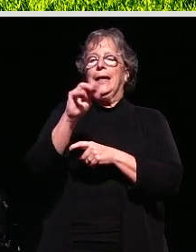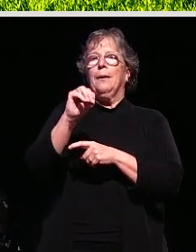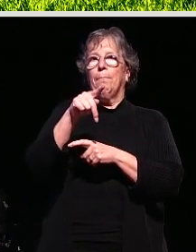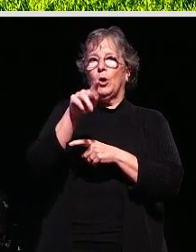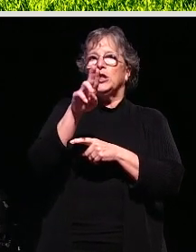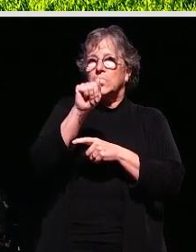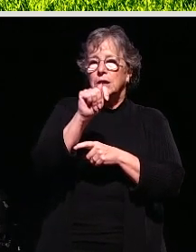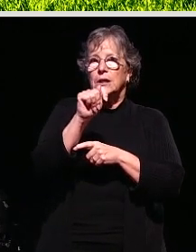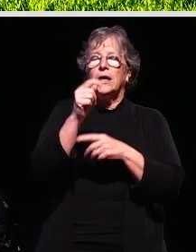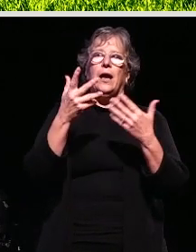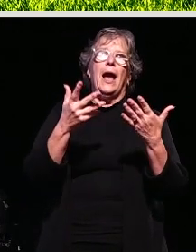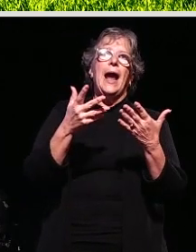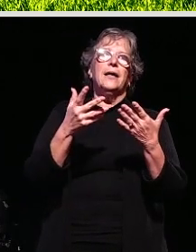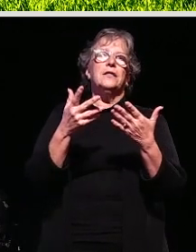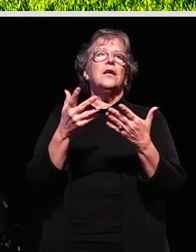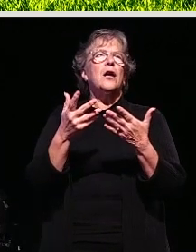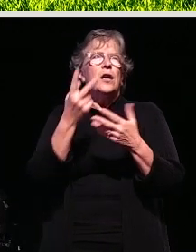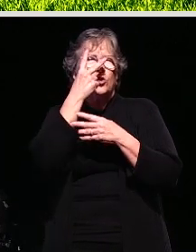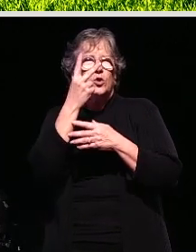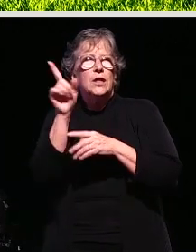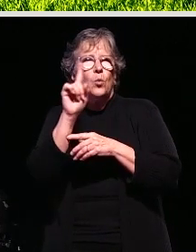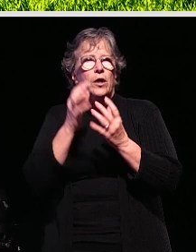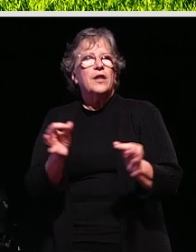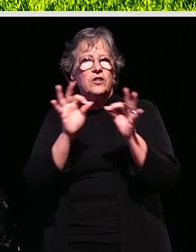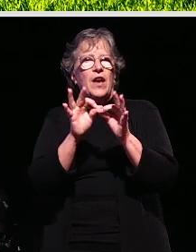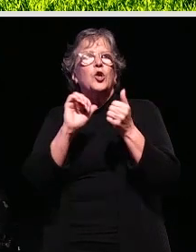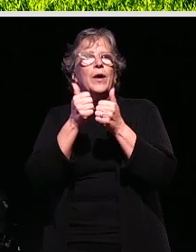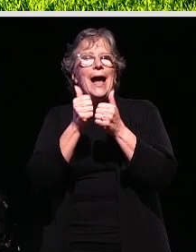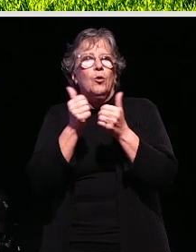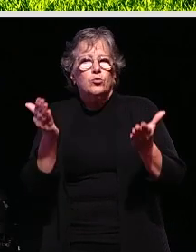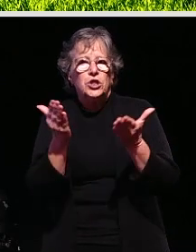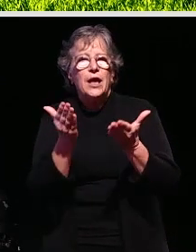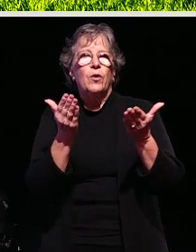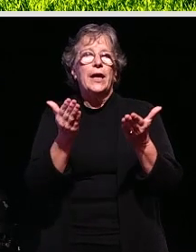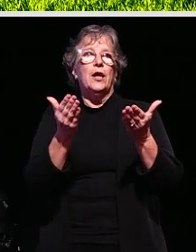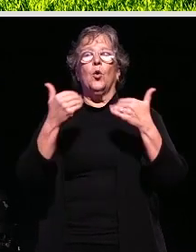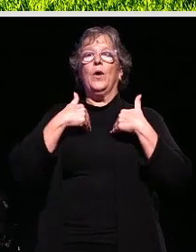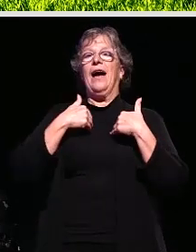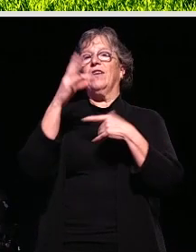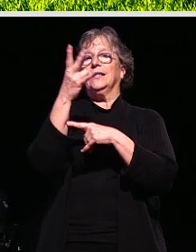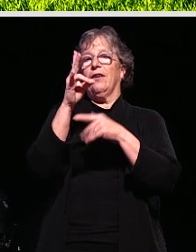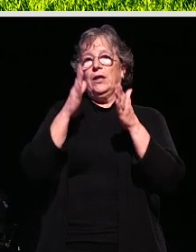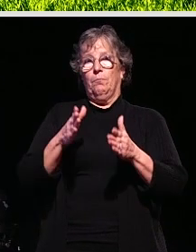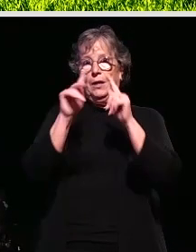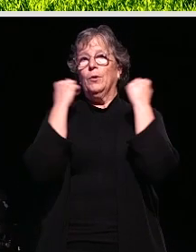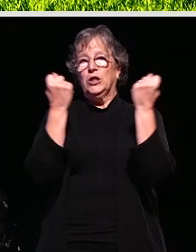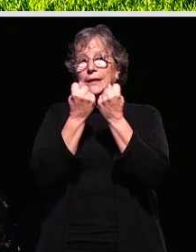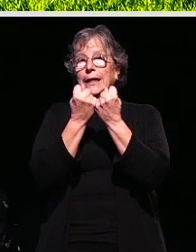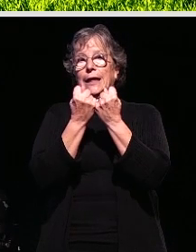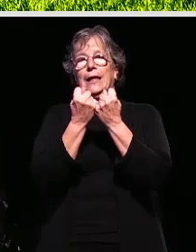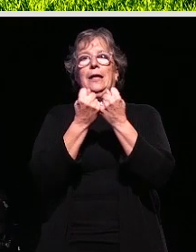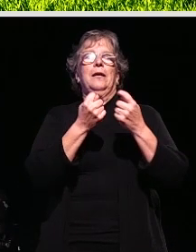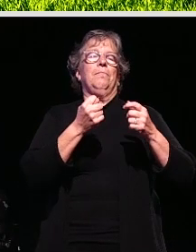post-harvest space sufficiently to see where there's value and how to generate it. We've built a full-time team of 17 people with deep expertise in chemical,